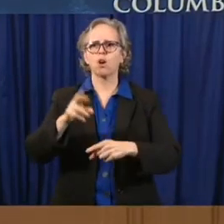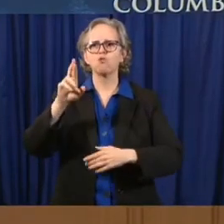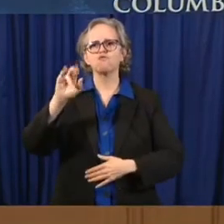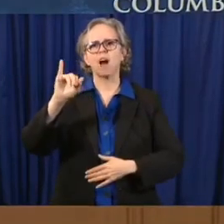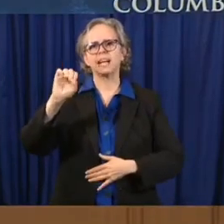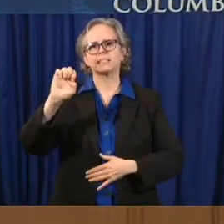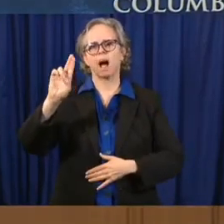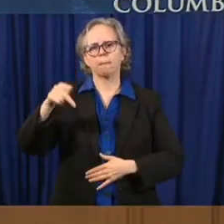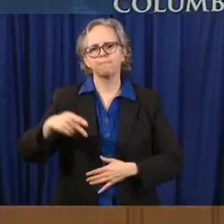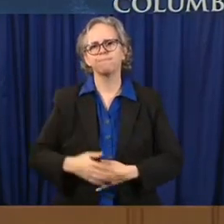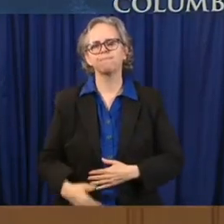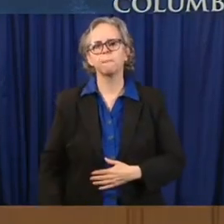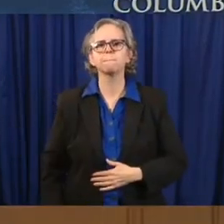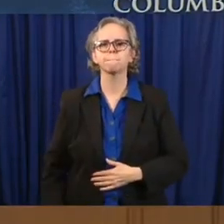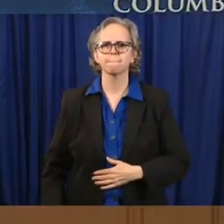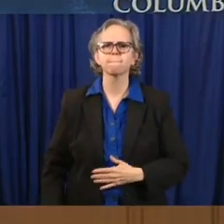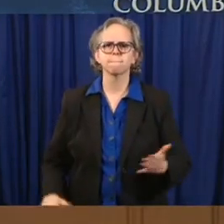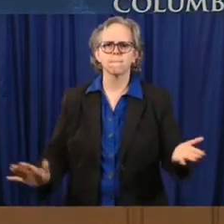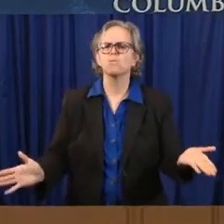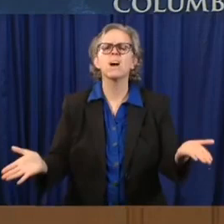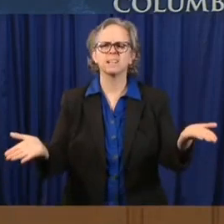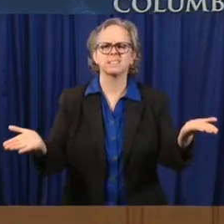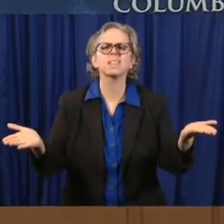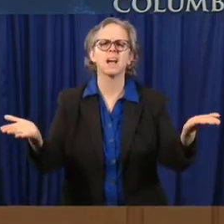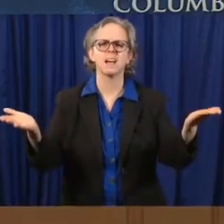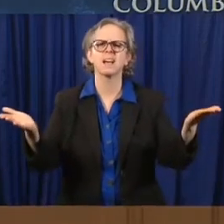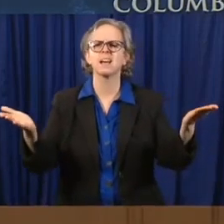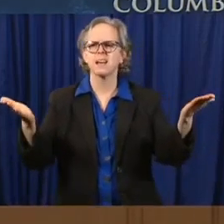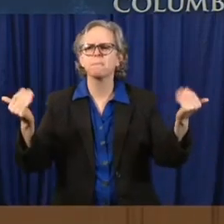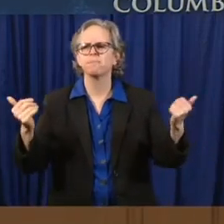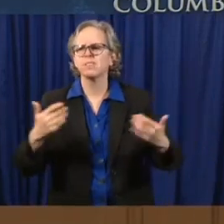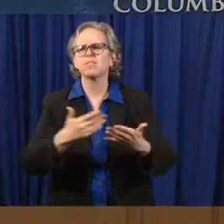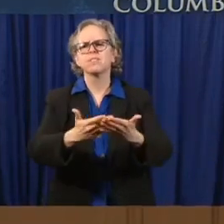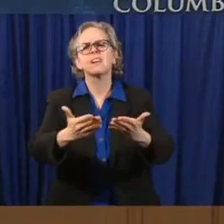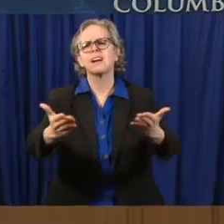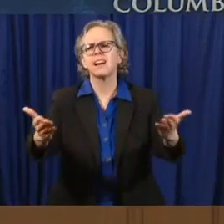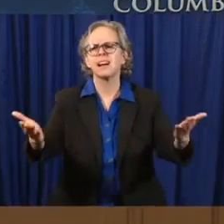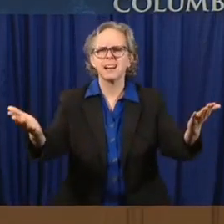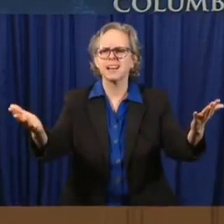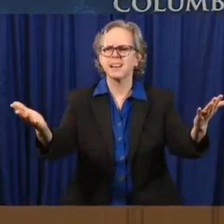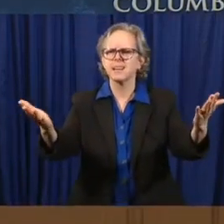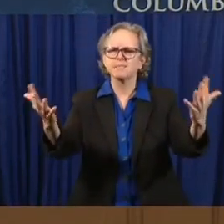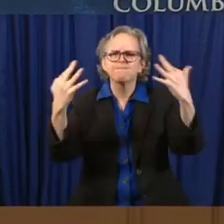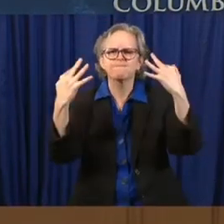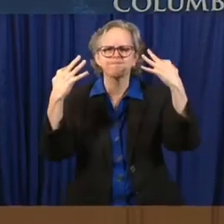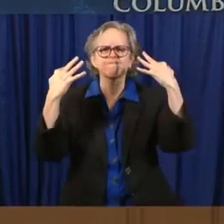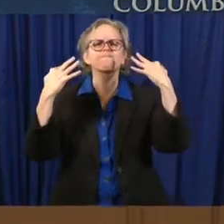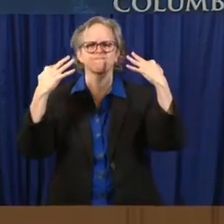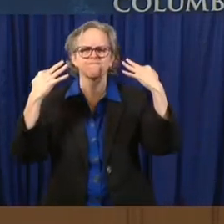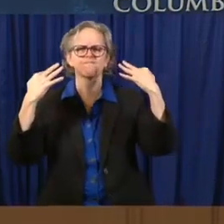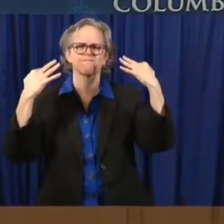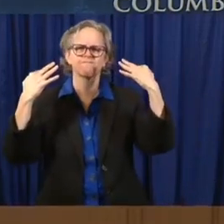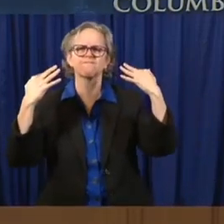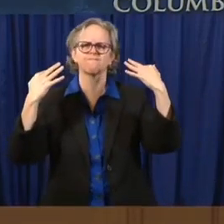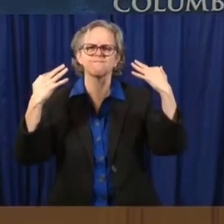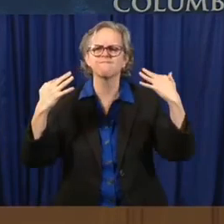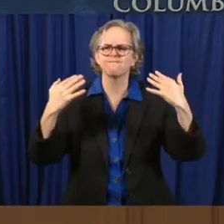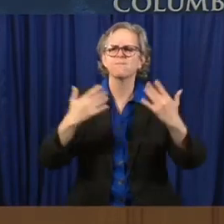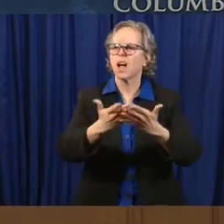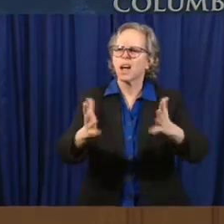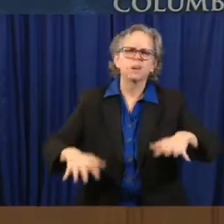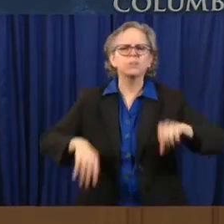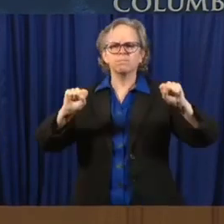Brian Postlewaite. I'm a state wildlife officer with the Ohio Department of Natural Resources Division of Wildlife. My off time, I like to play and write music. Here's a